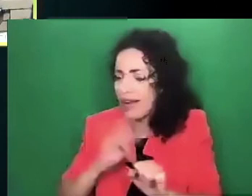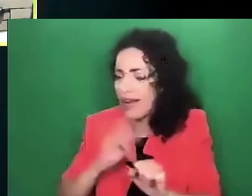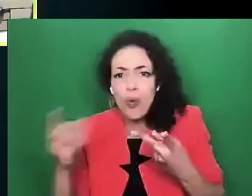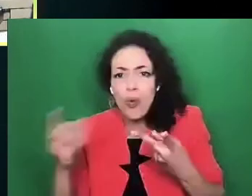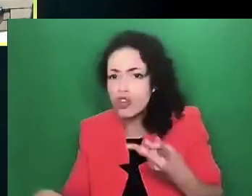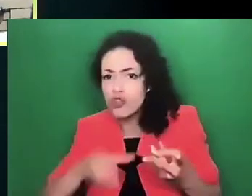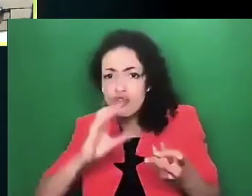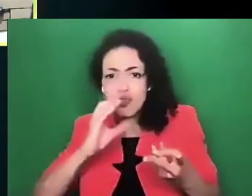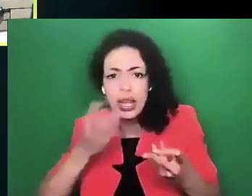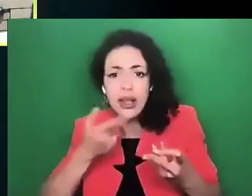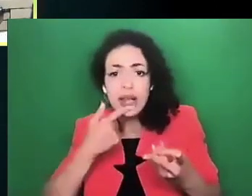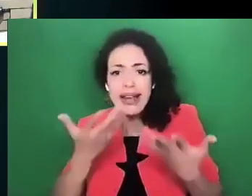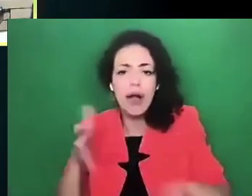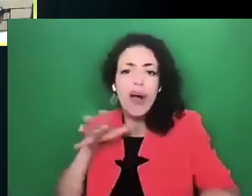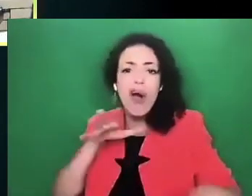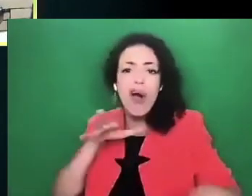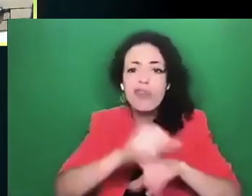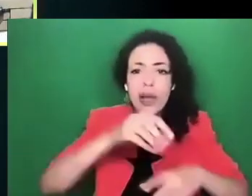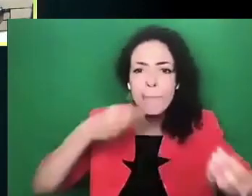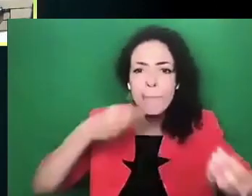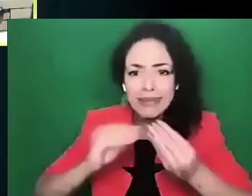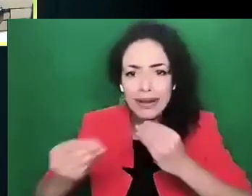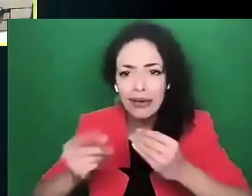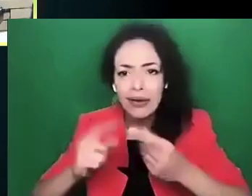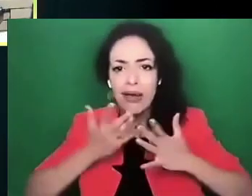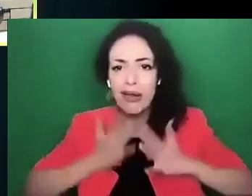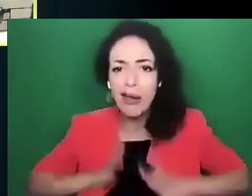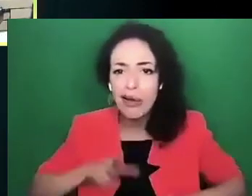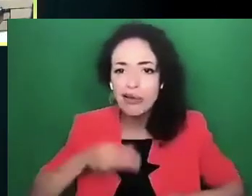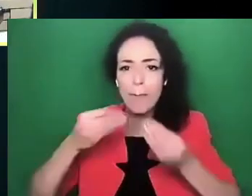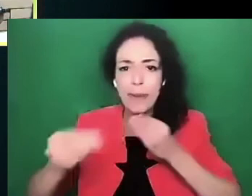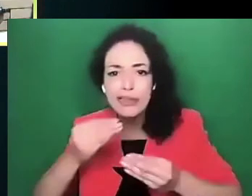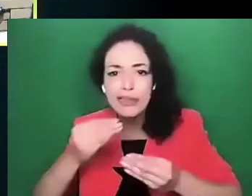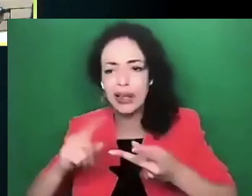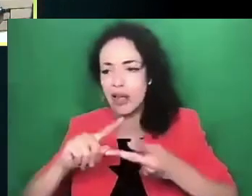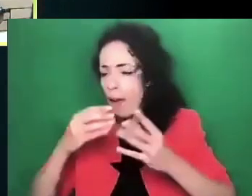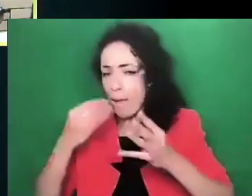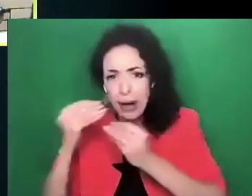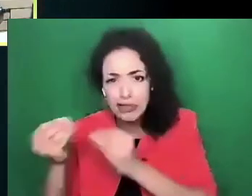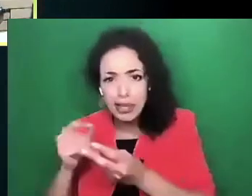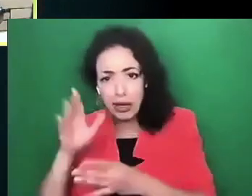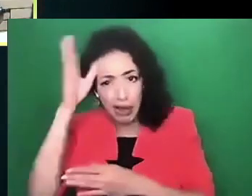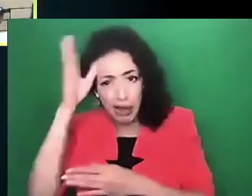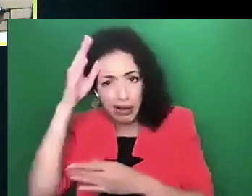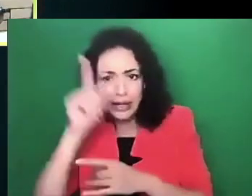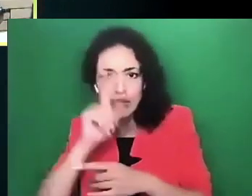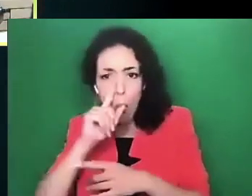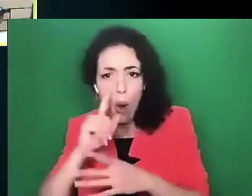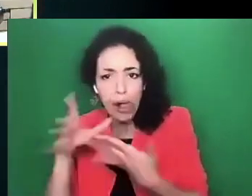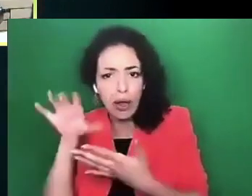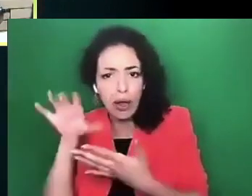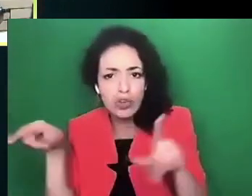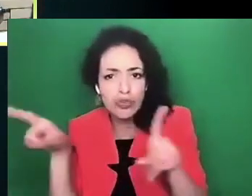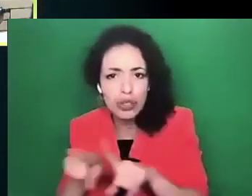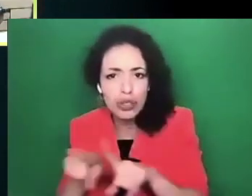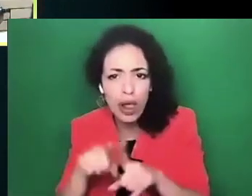wear, plastics, everything plastics. Iraq is an oil country, you know. Just understanding the process of how we got